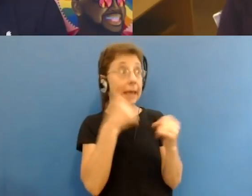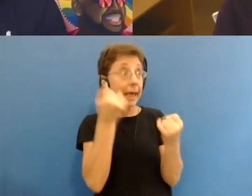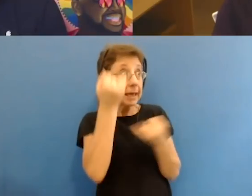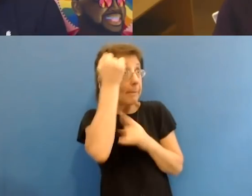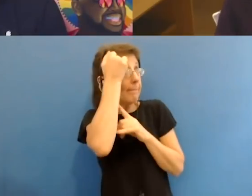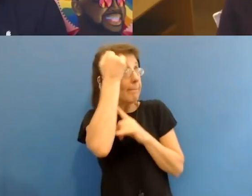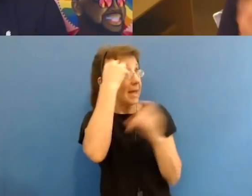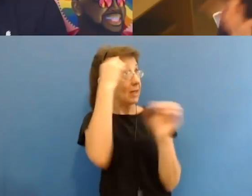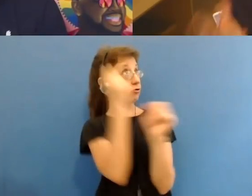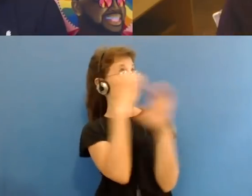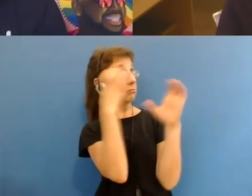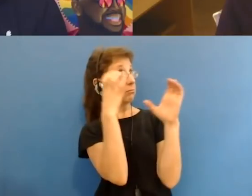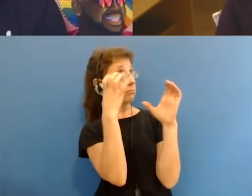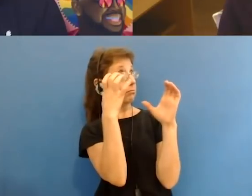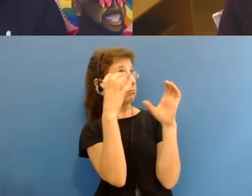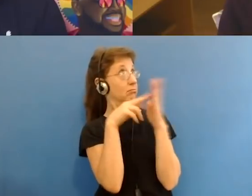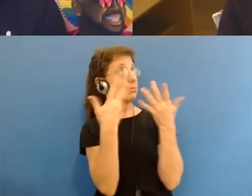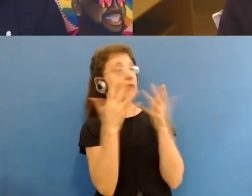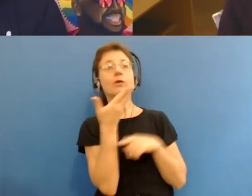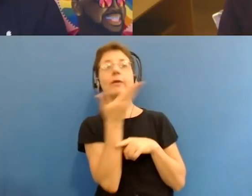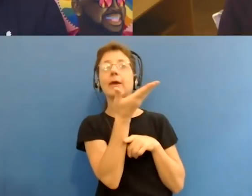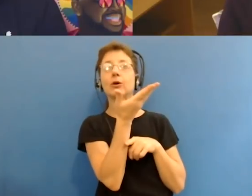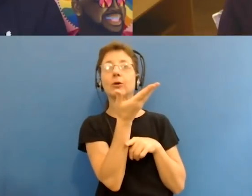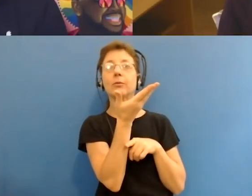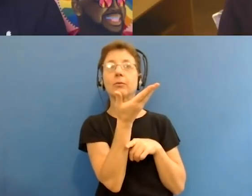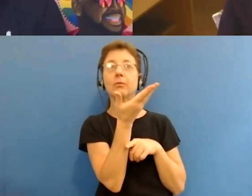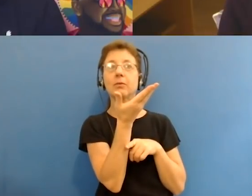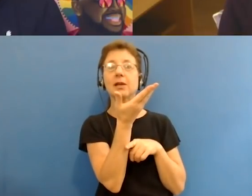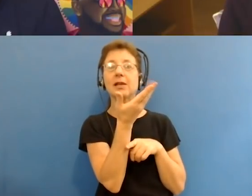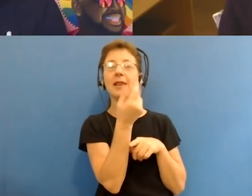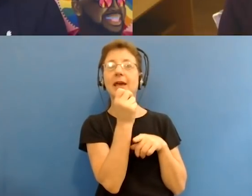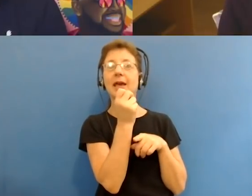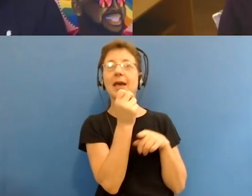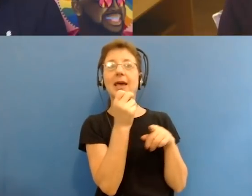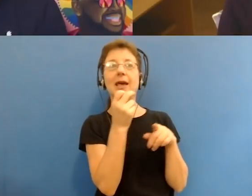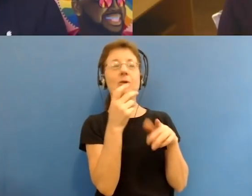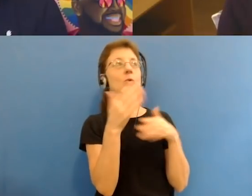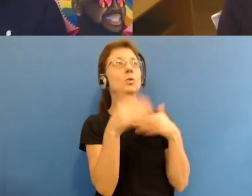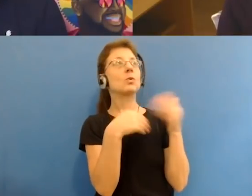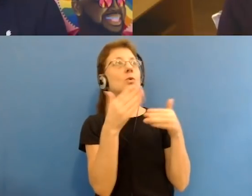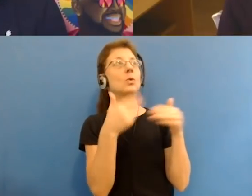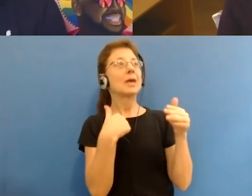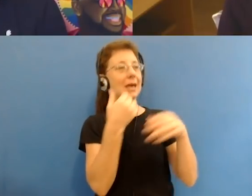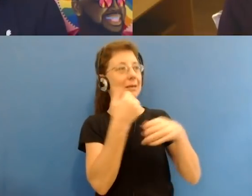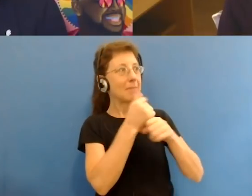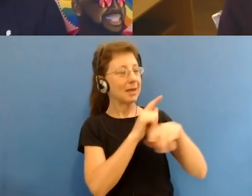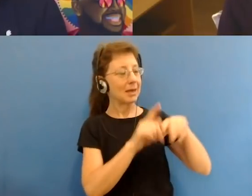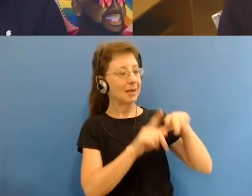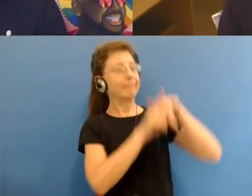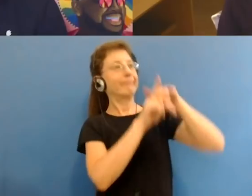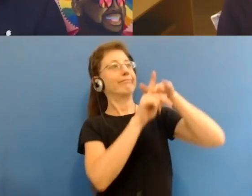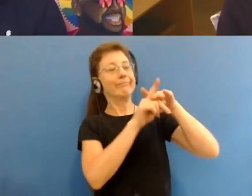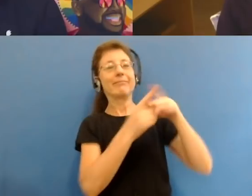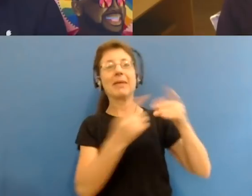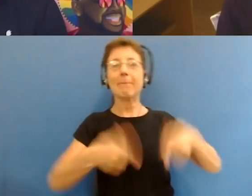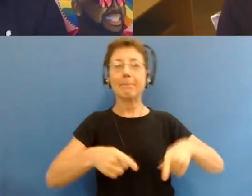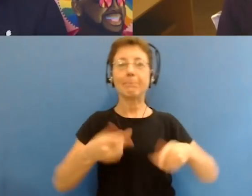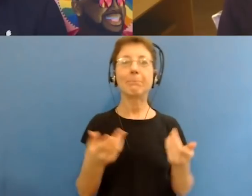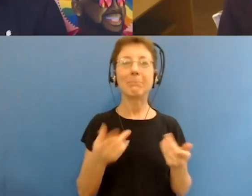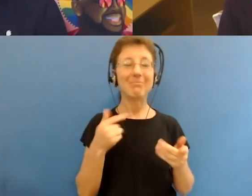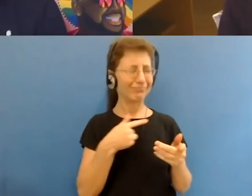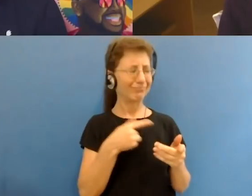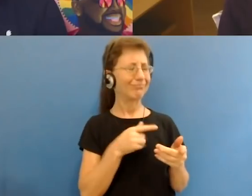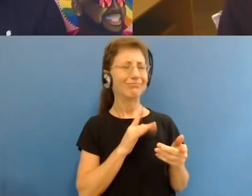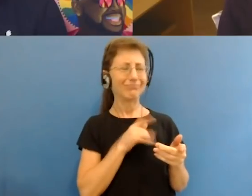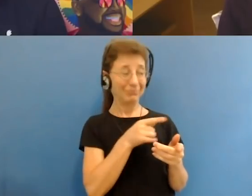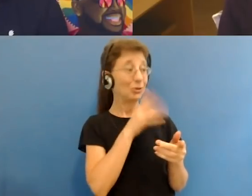there, and we bring it into its fruition. And I love that you talked about the